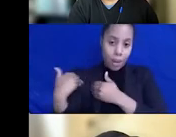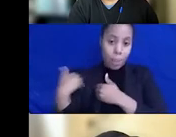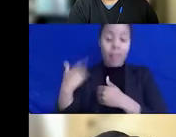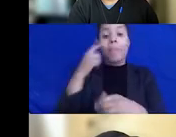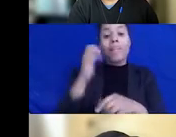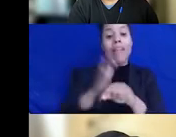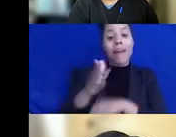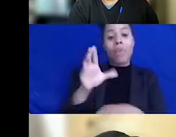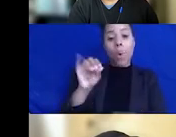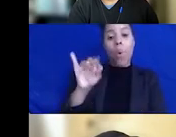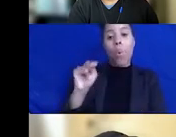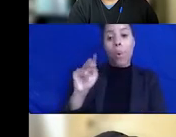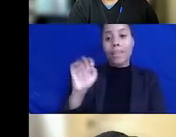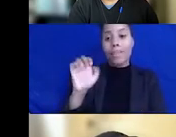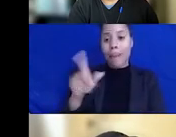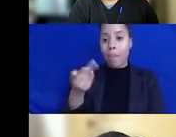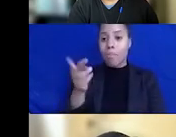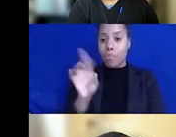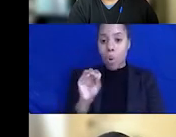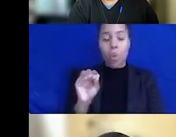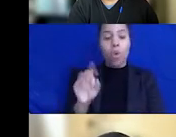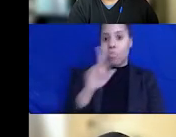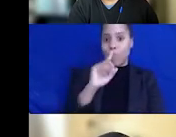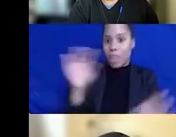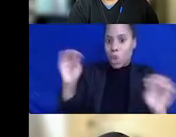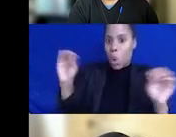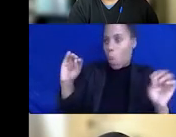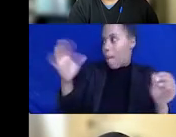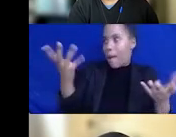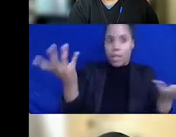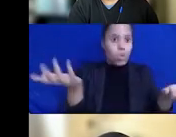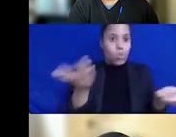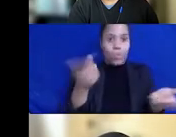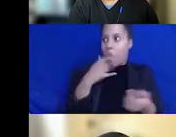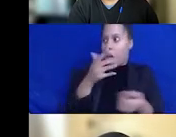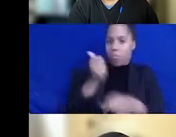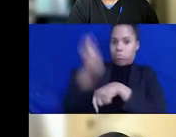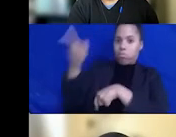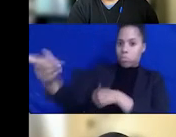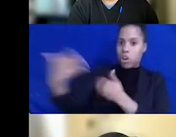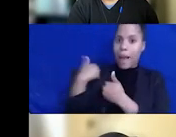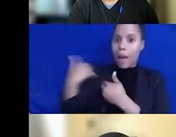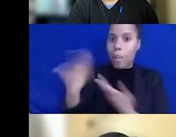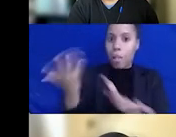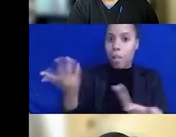really was no one to hold accountable for what happened because there was no process.